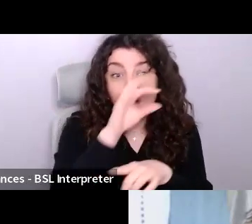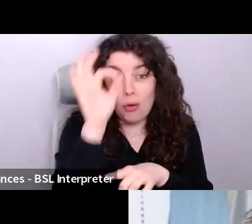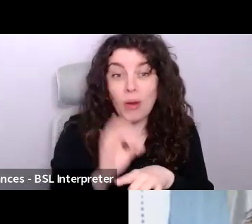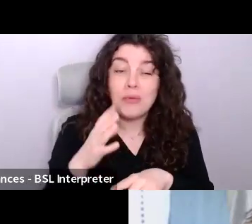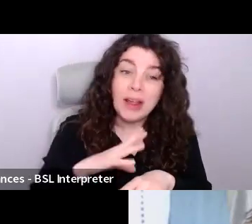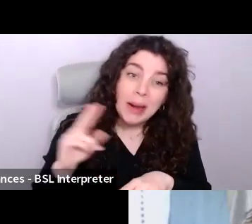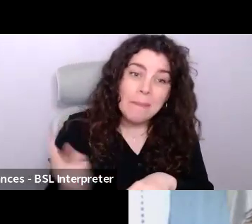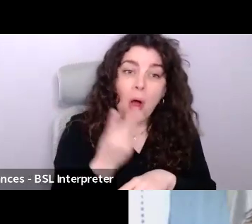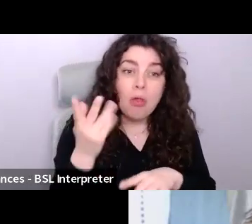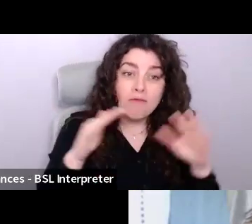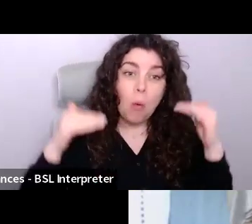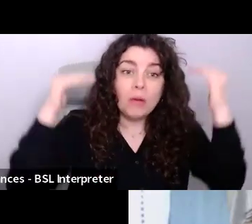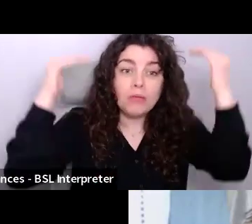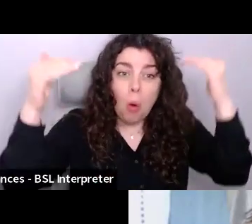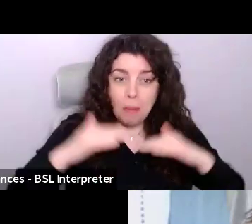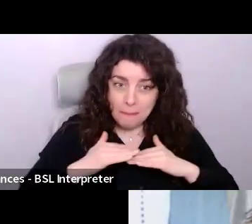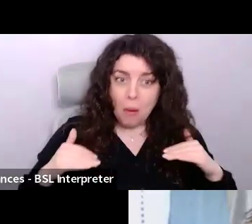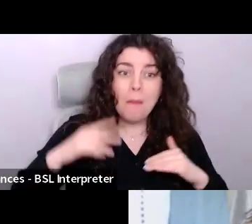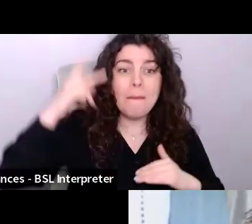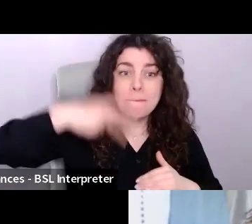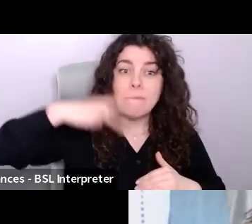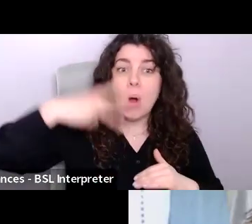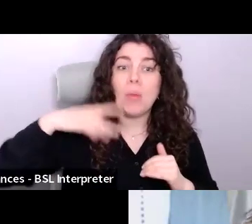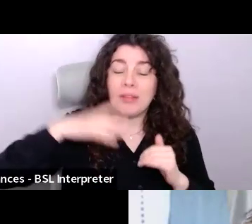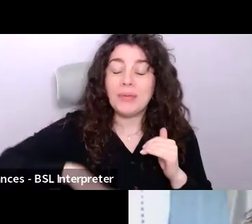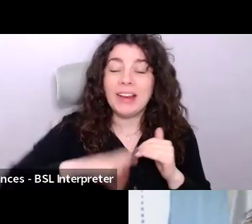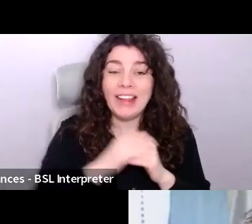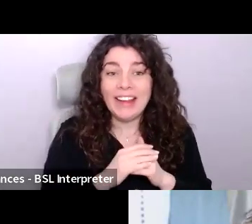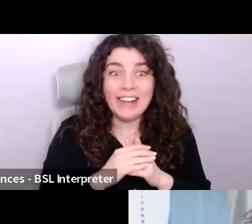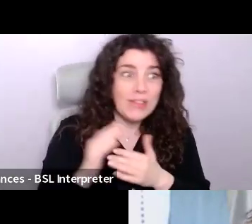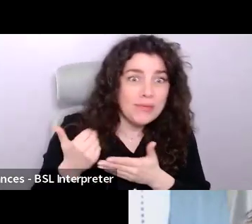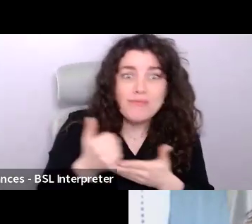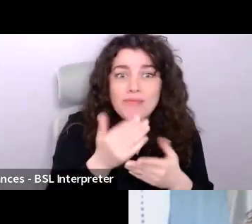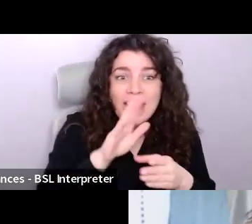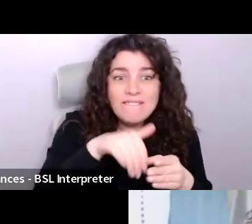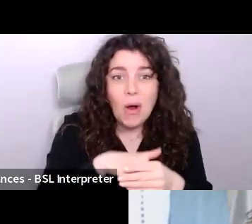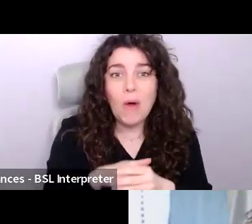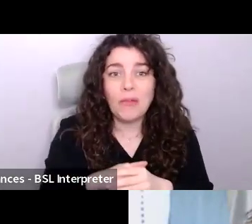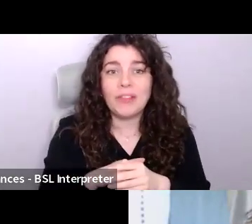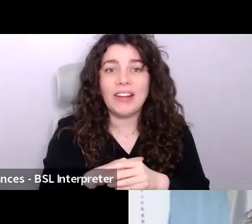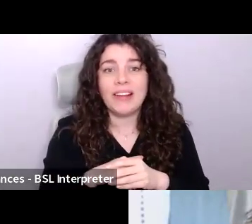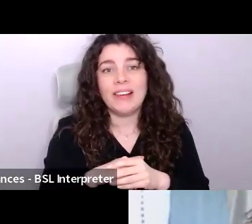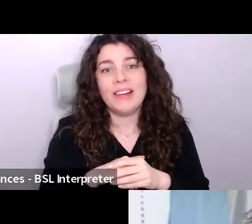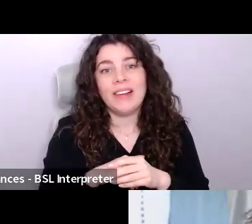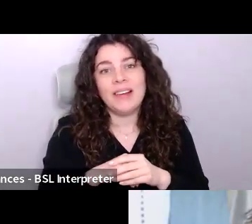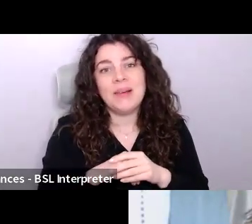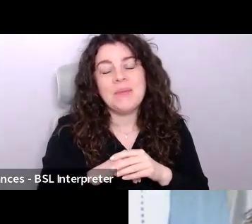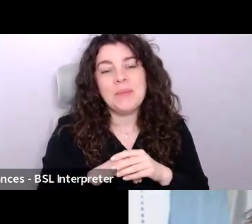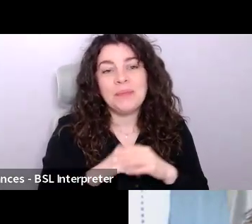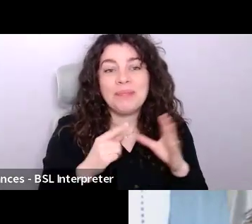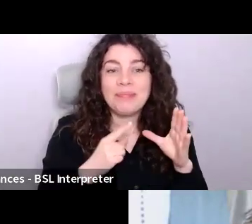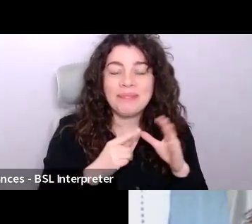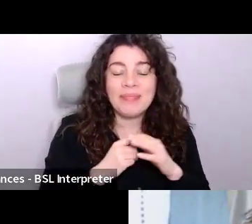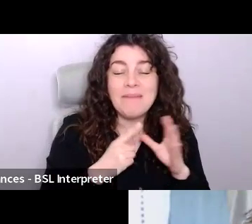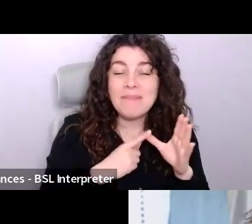Yeah, that's really, I think it's, I don't know the mix of who we've got on the call, but I guess I would just encourage if you